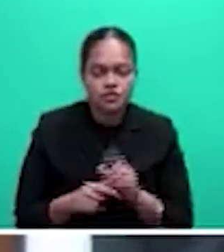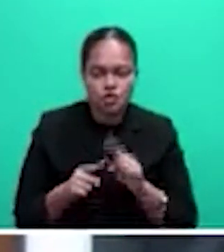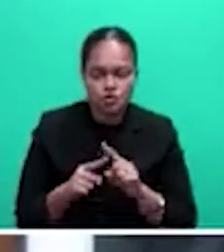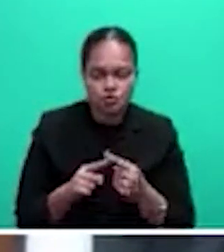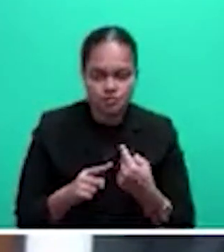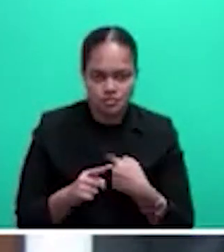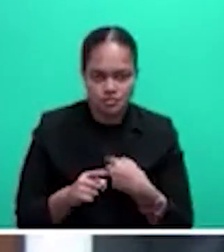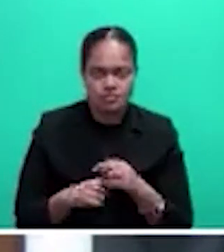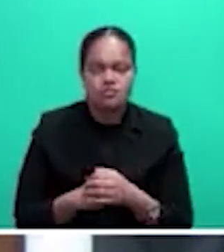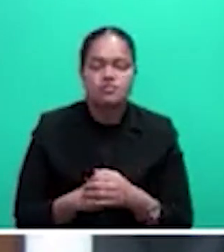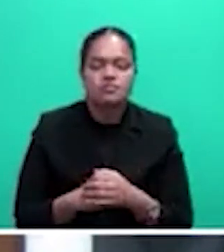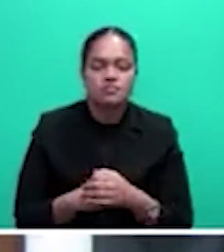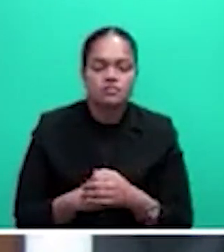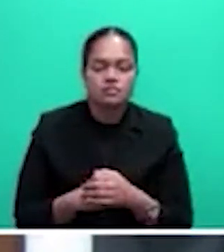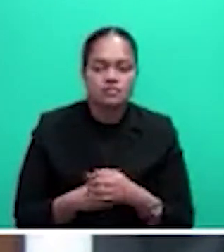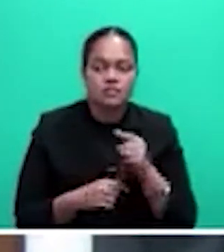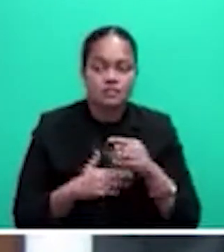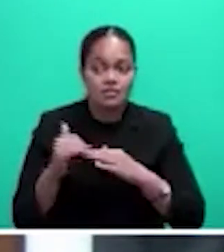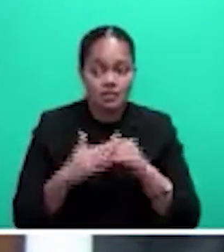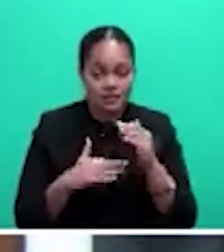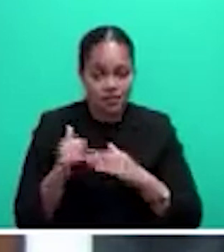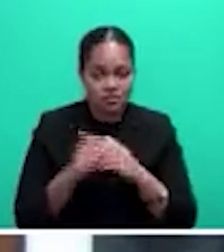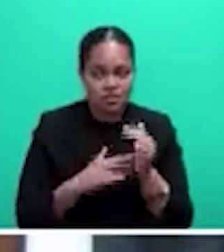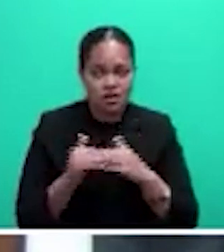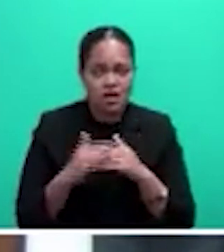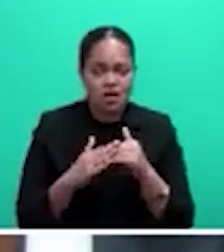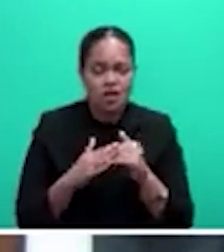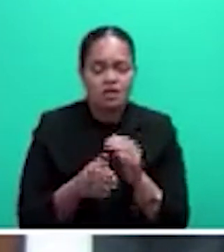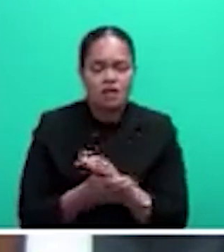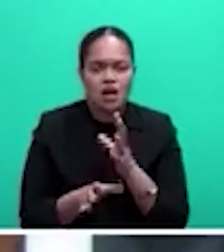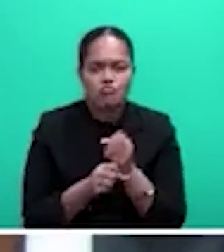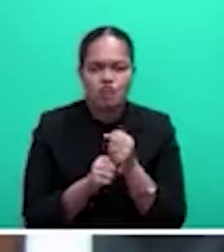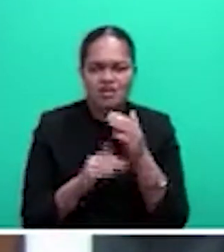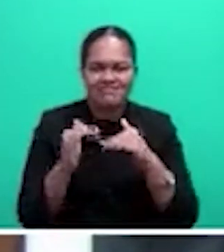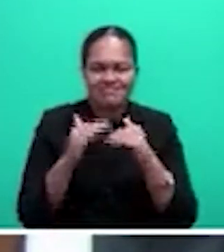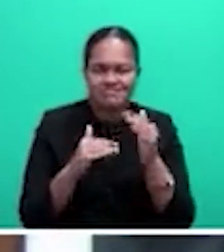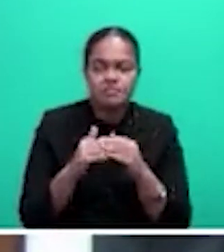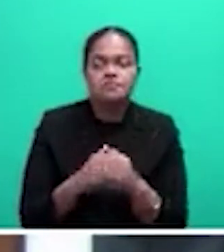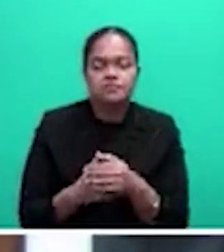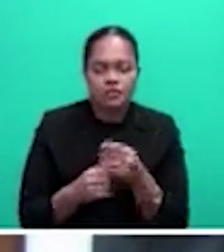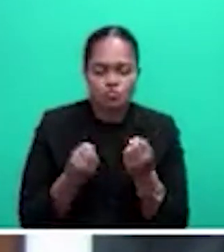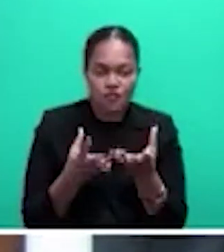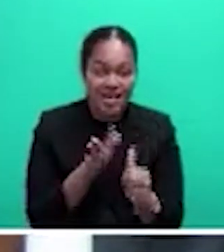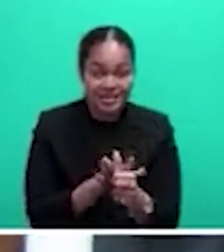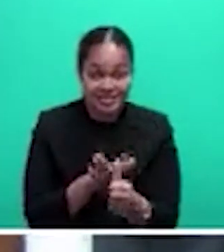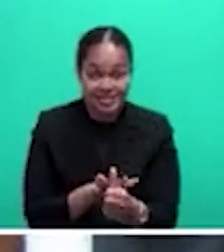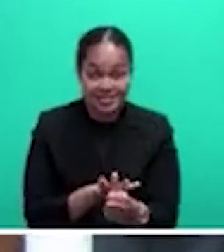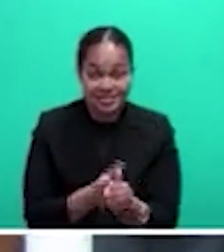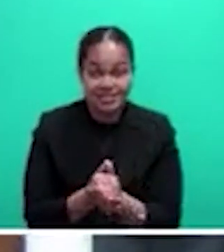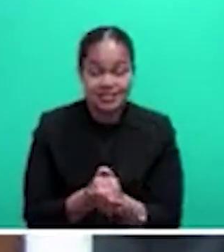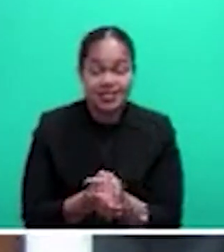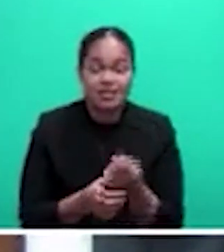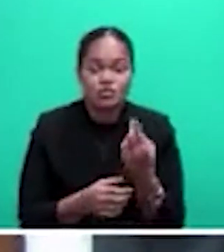the implementation of infrastructure upgrades for informal settlements and providing access to